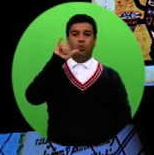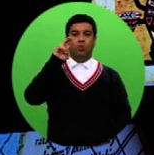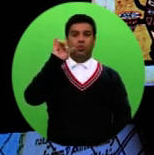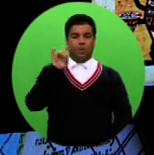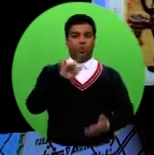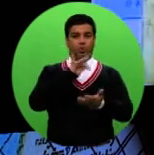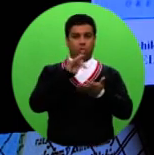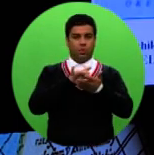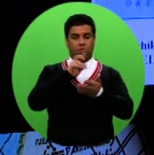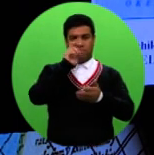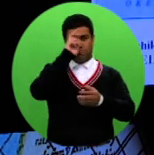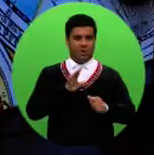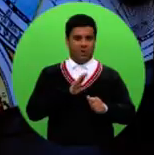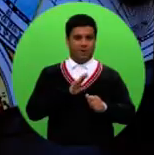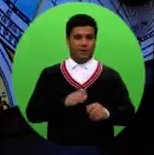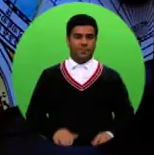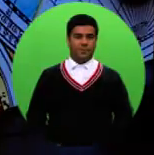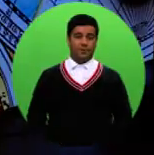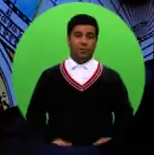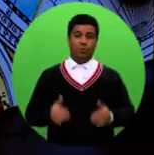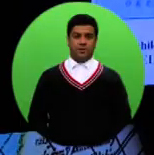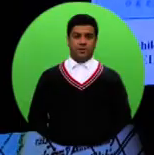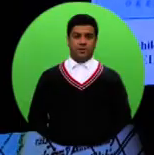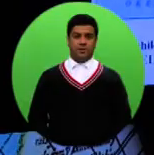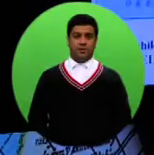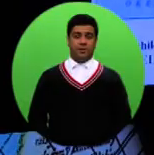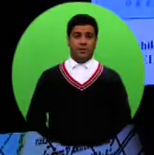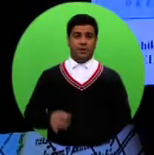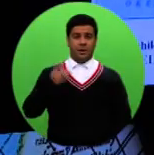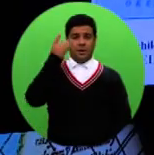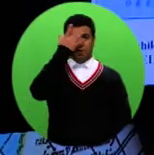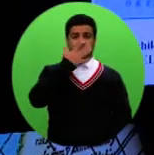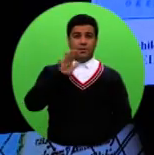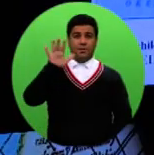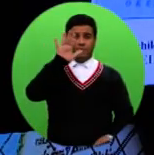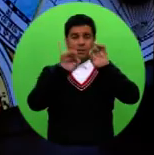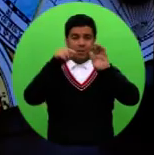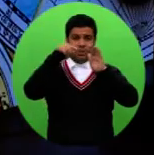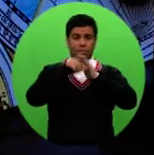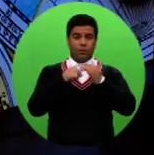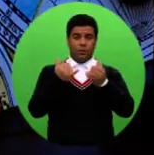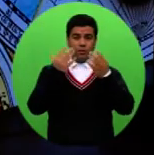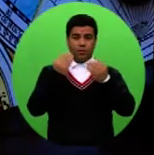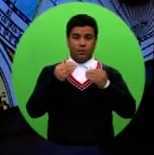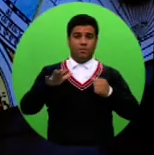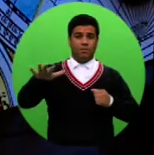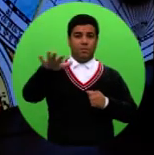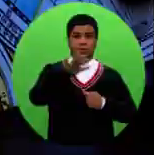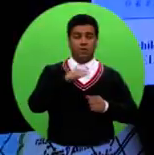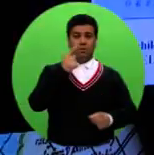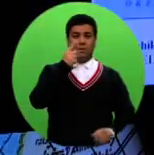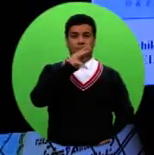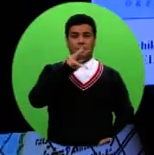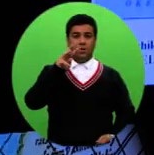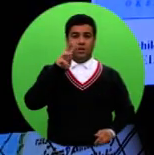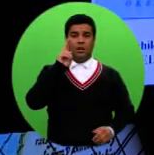mustaqilligini e'lon qildi. Bugungi kunda Afrikaning siyosiy xaritasida maydoni 1 million